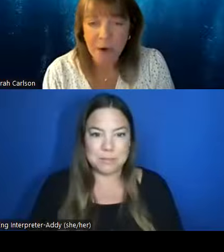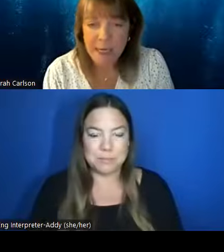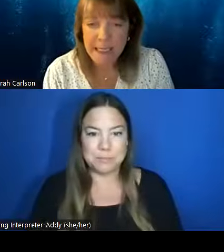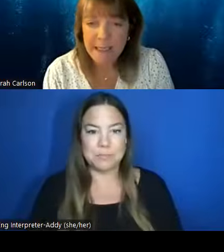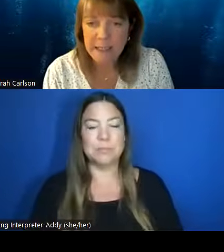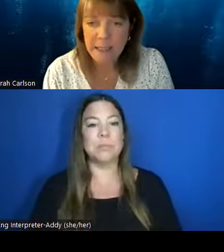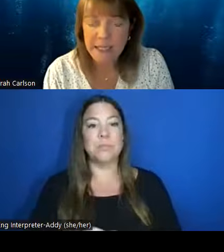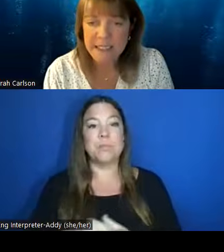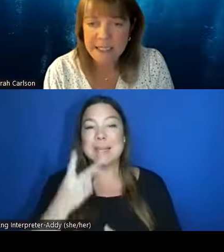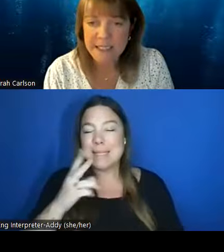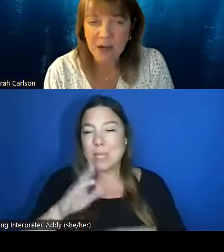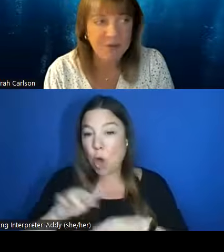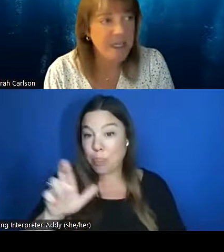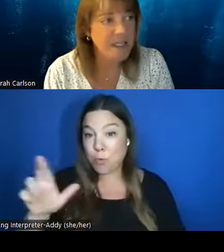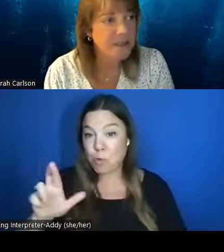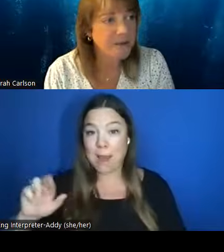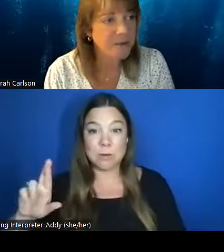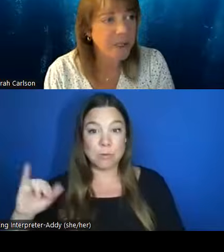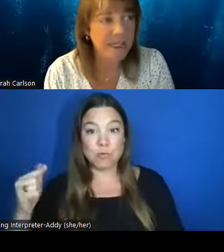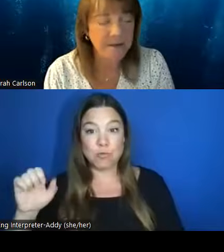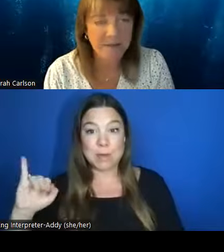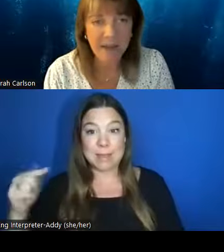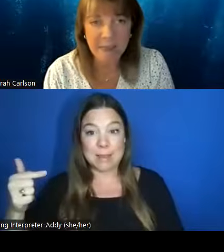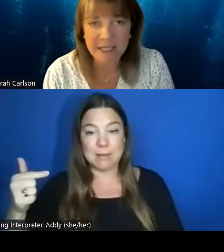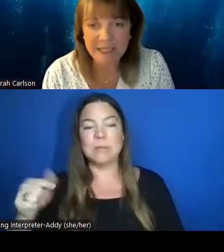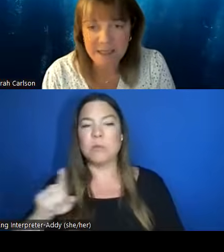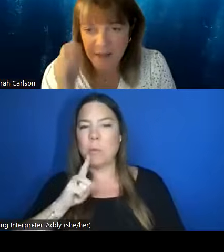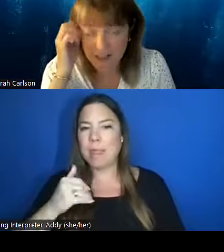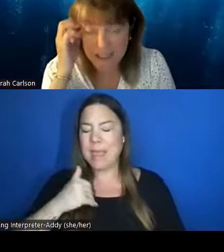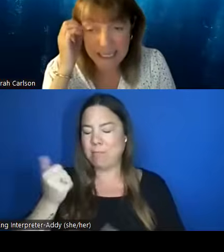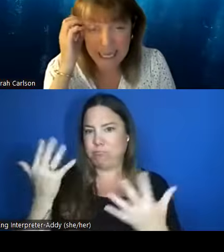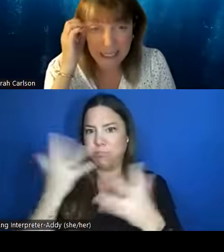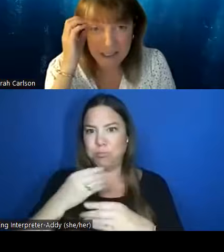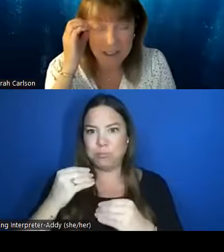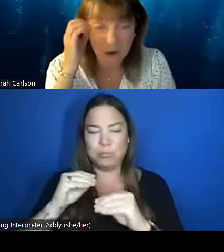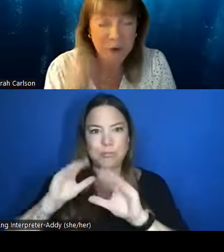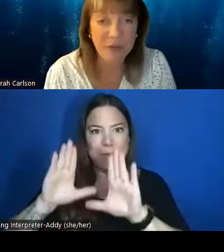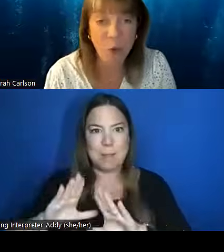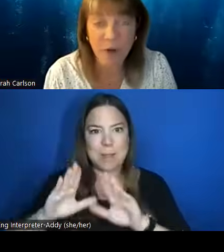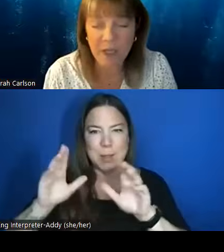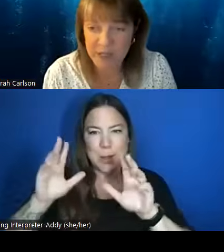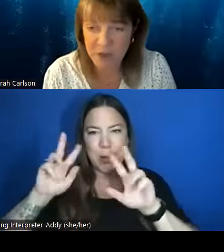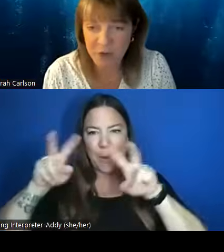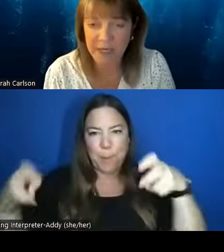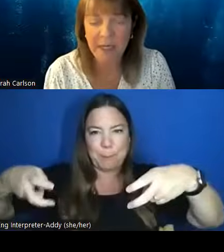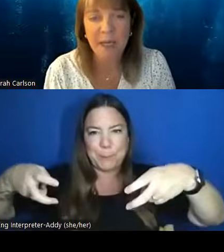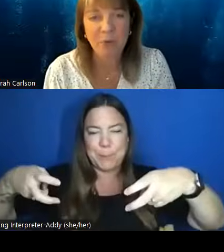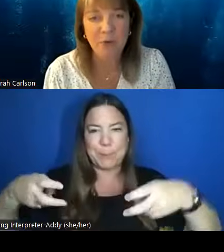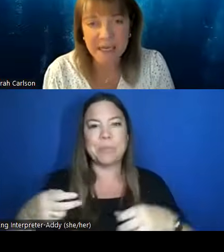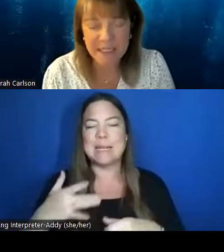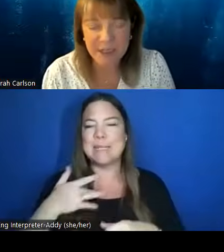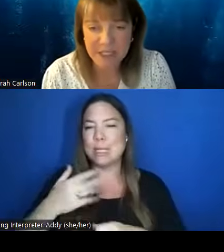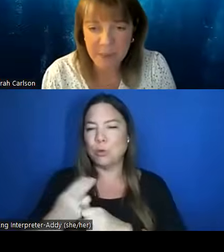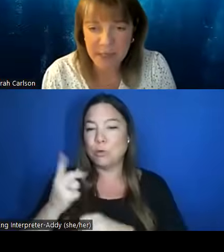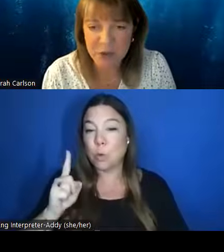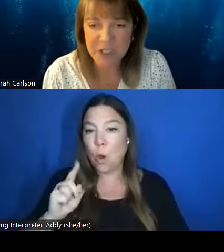on the right, consisted of these really fabulous slings. They're used in the oil industry,